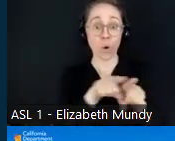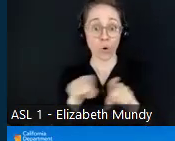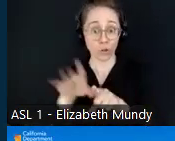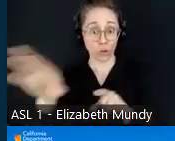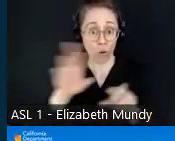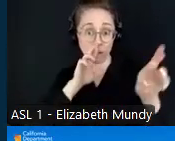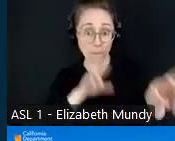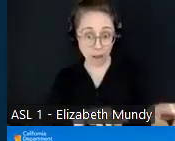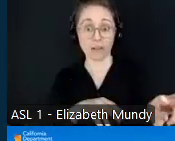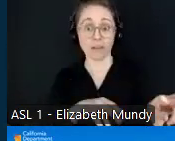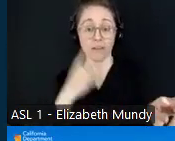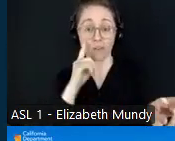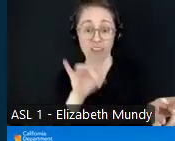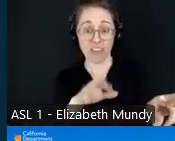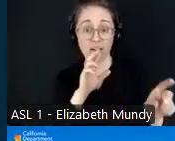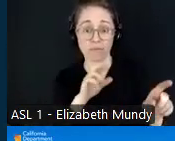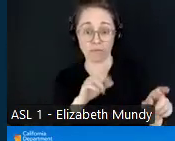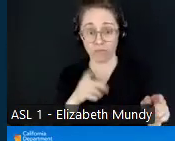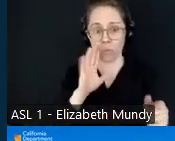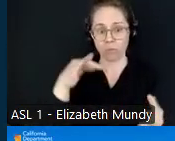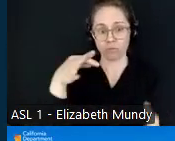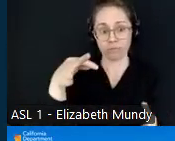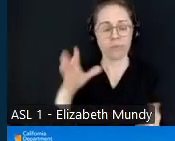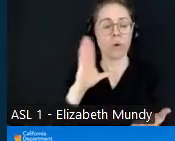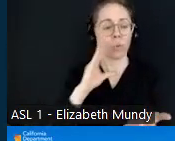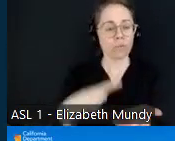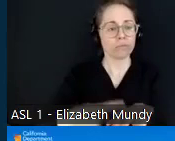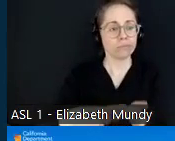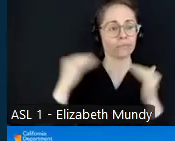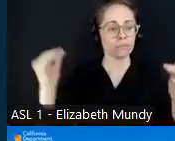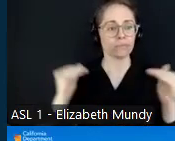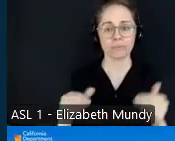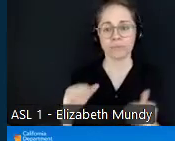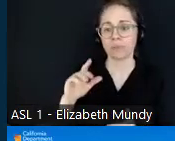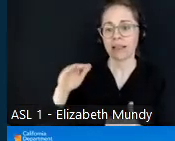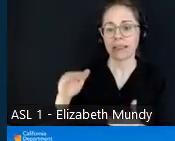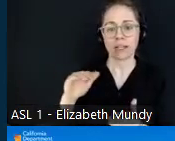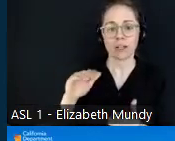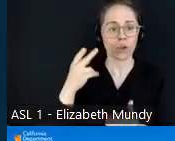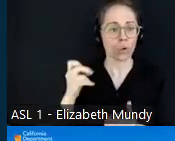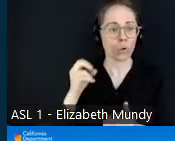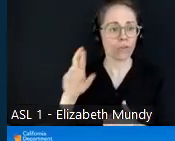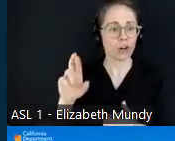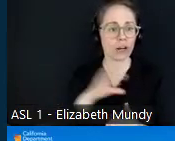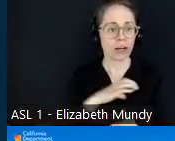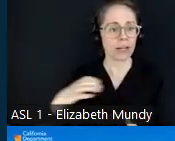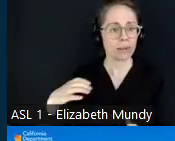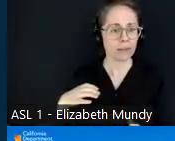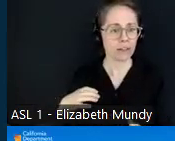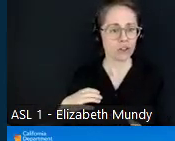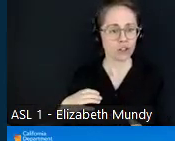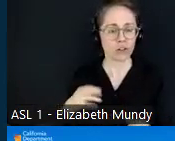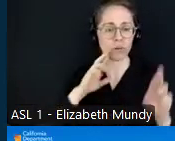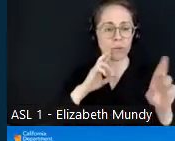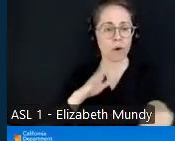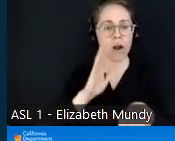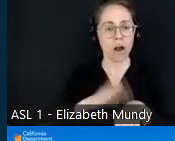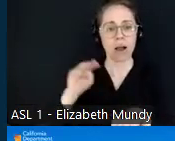report. Also in January, the Little Hoover Commission put out a very thoughtful report on the Master Plan for Aging,